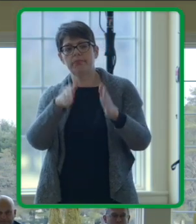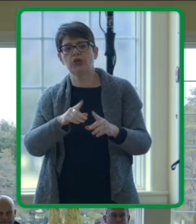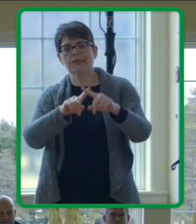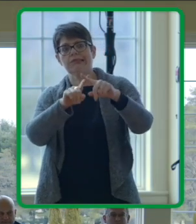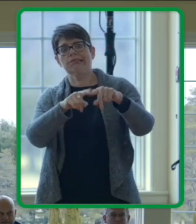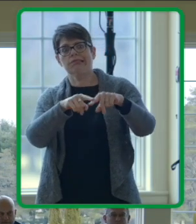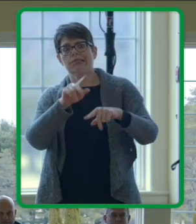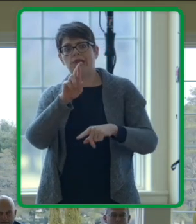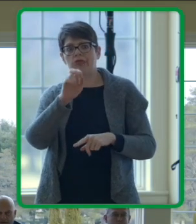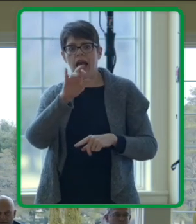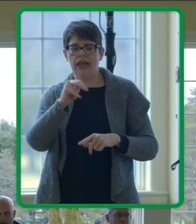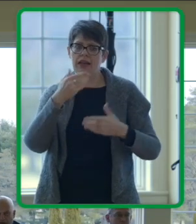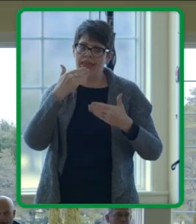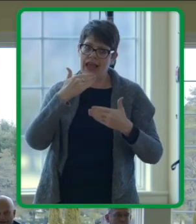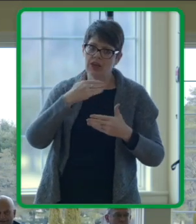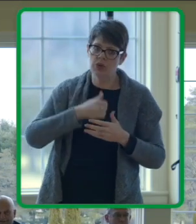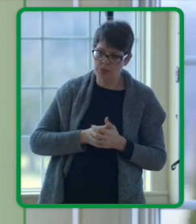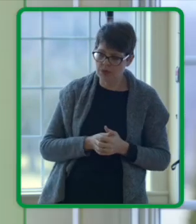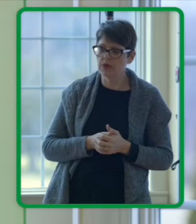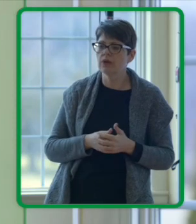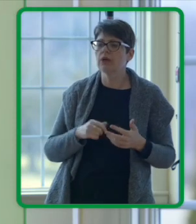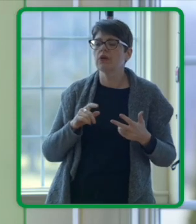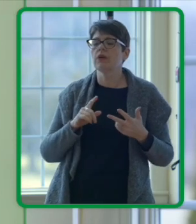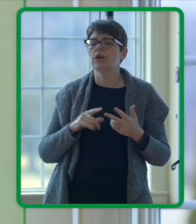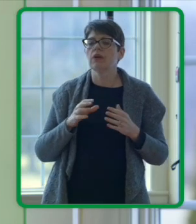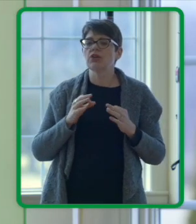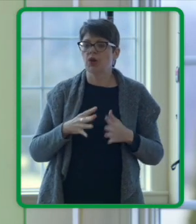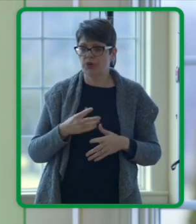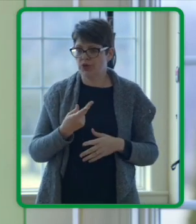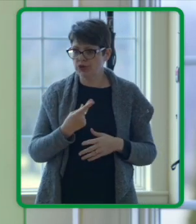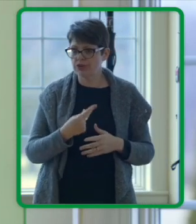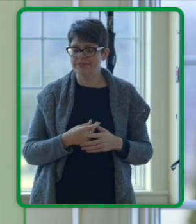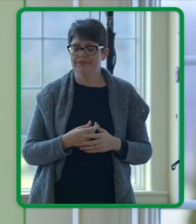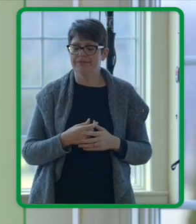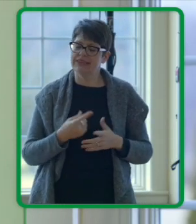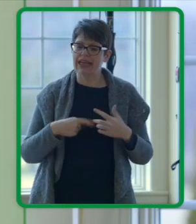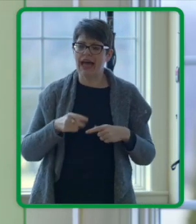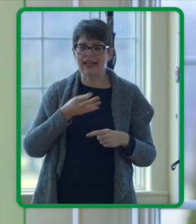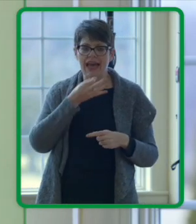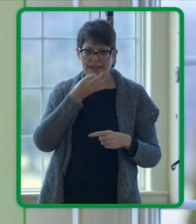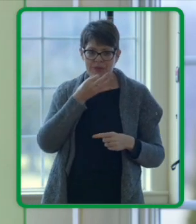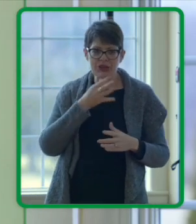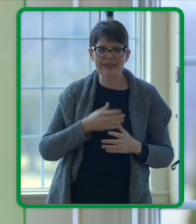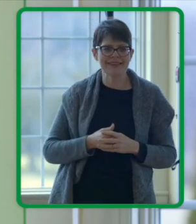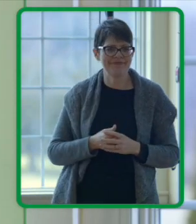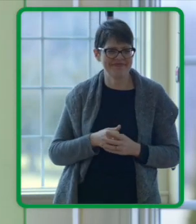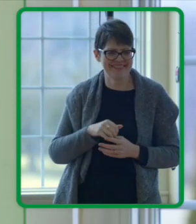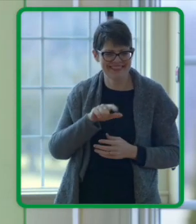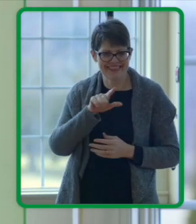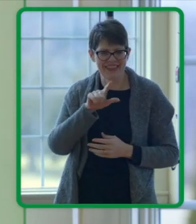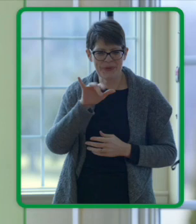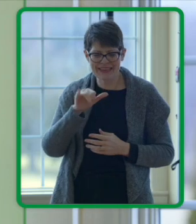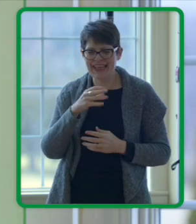you. And to our sign experts, Lucy and